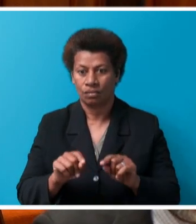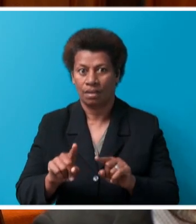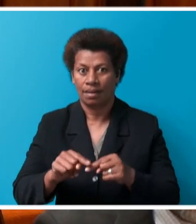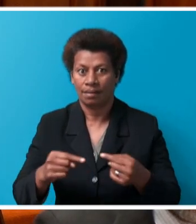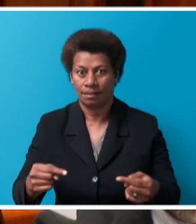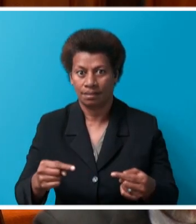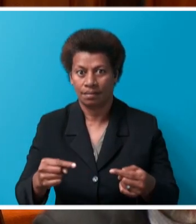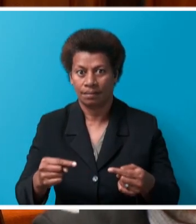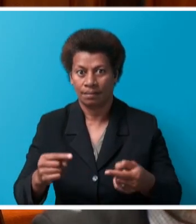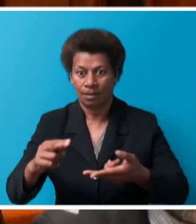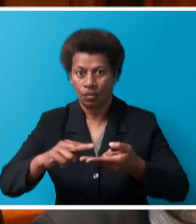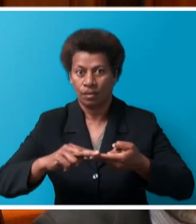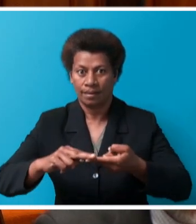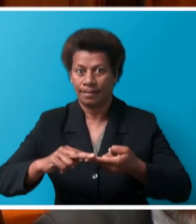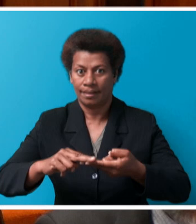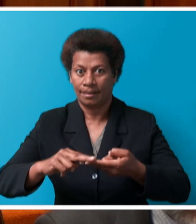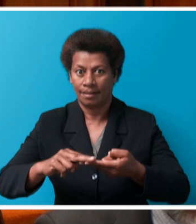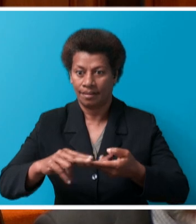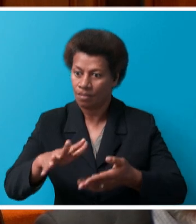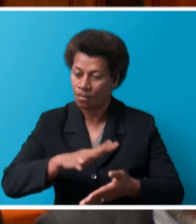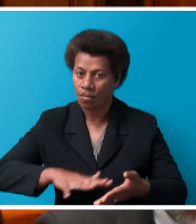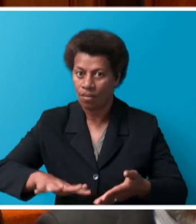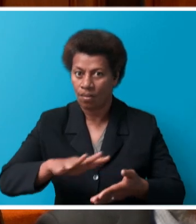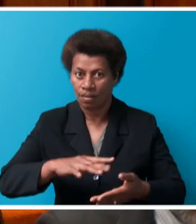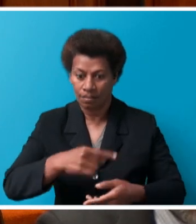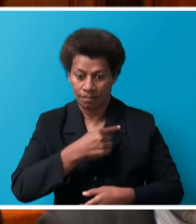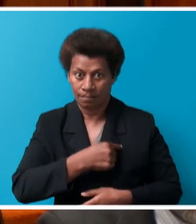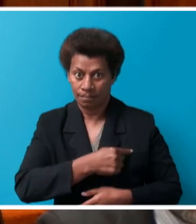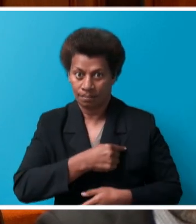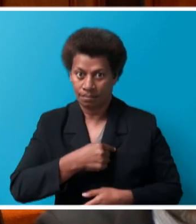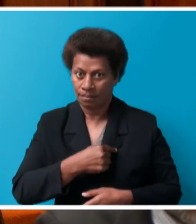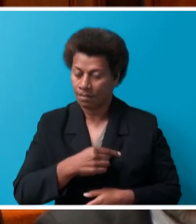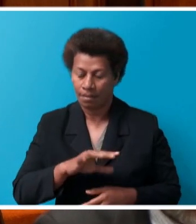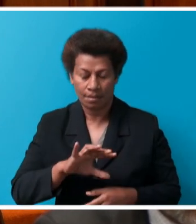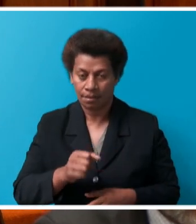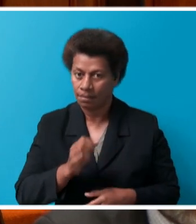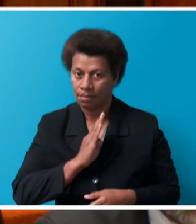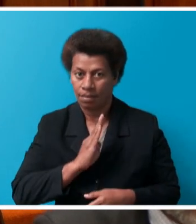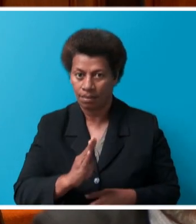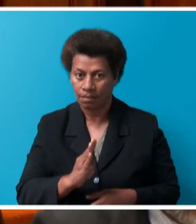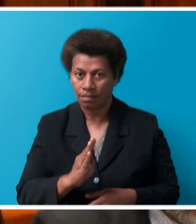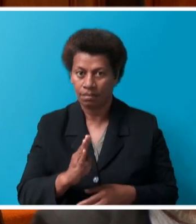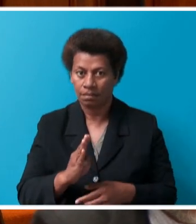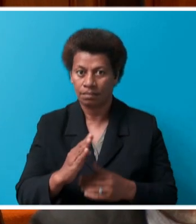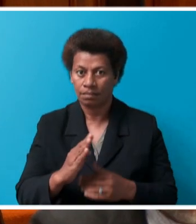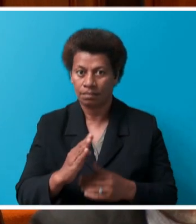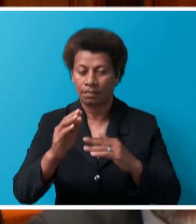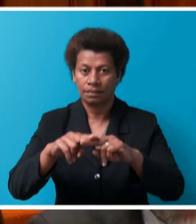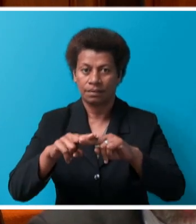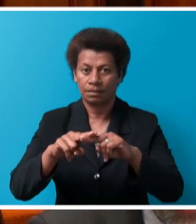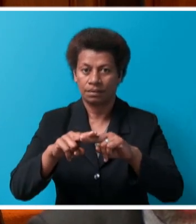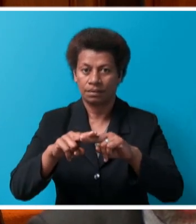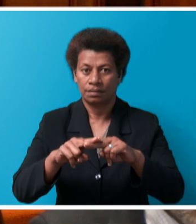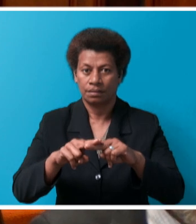purpose, and unwavering in our commitment to building a prosperous Fiji. The